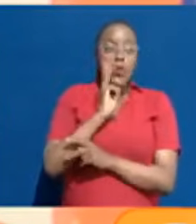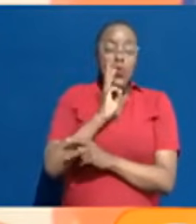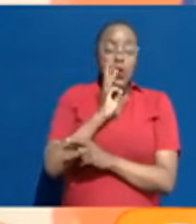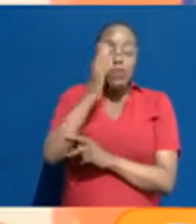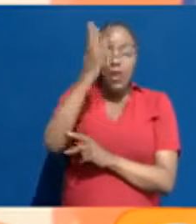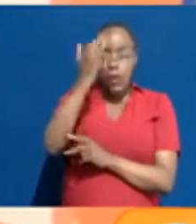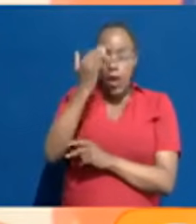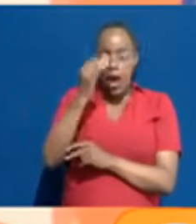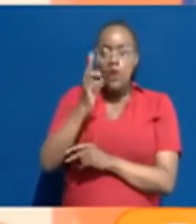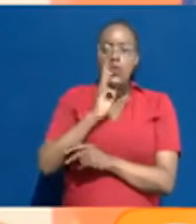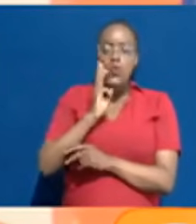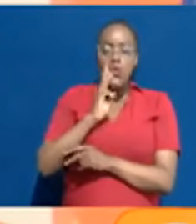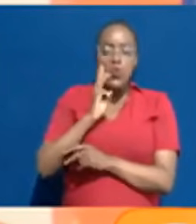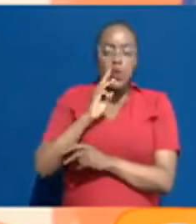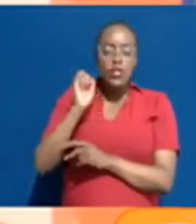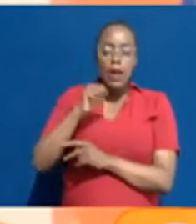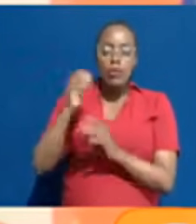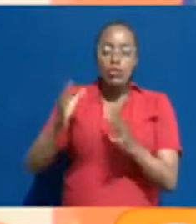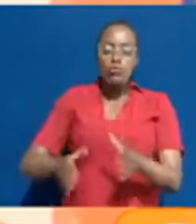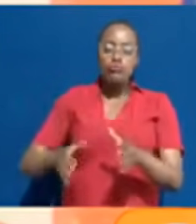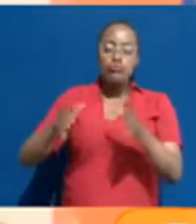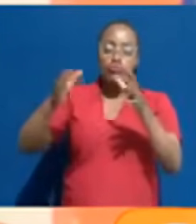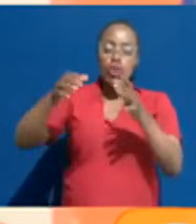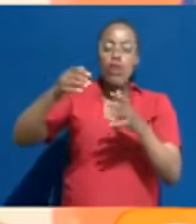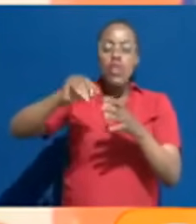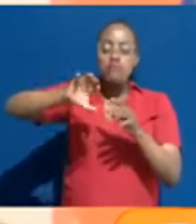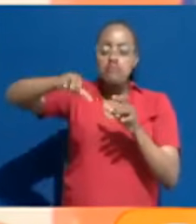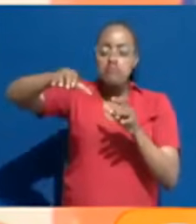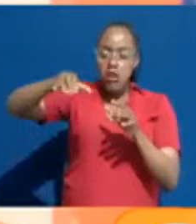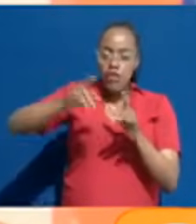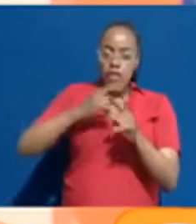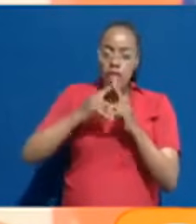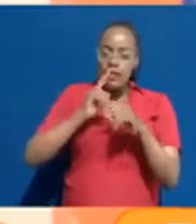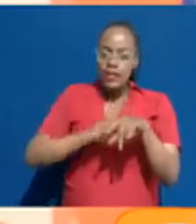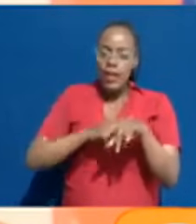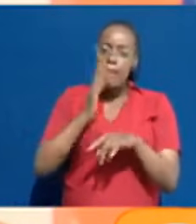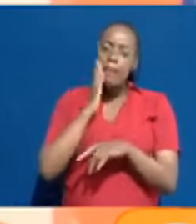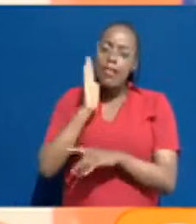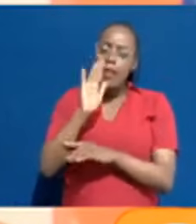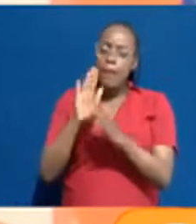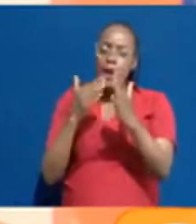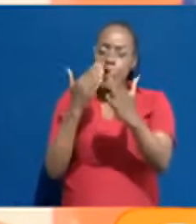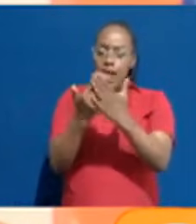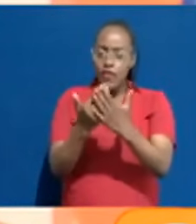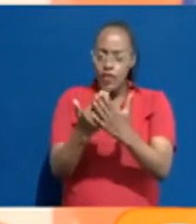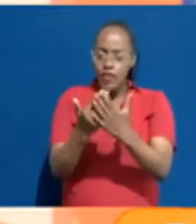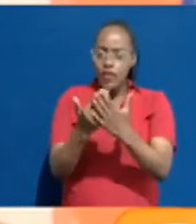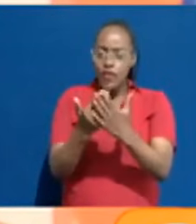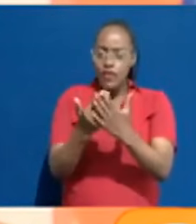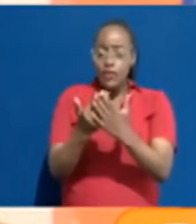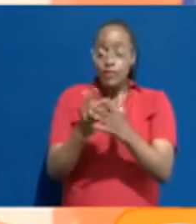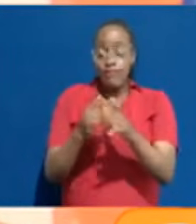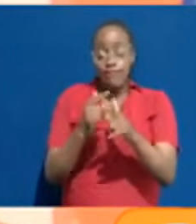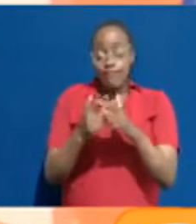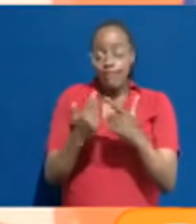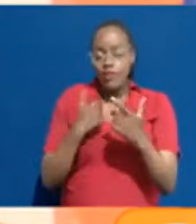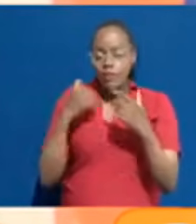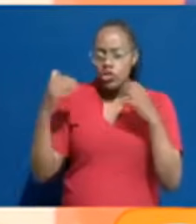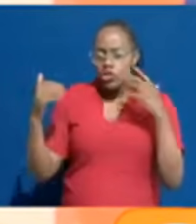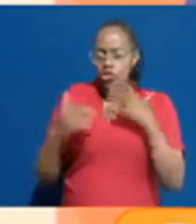yanze kuingia kwa drum. Na mamake akifika ndio